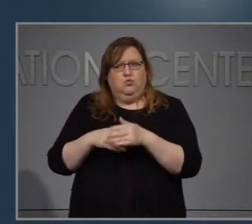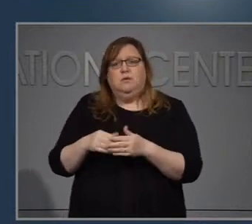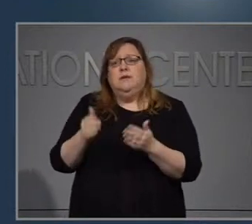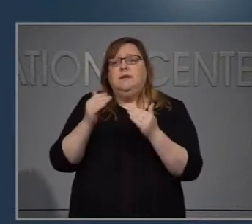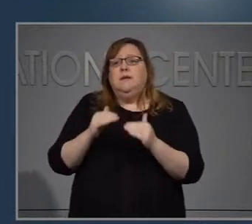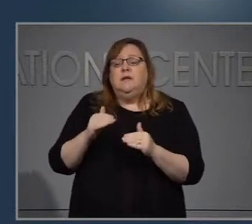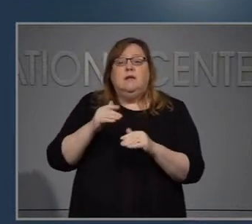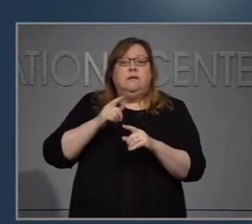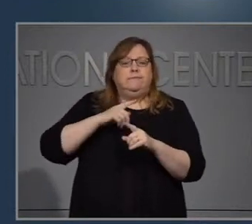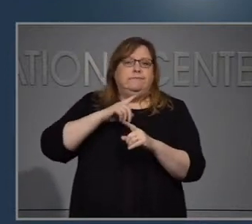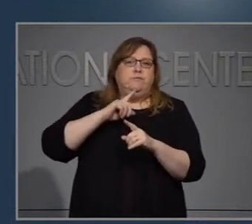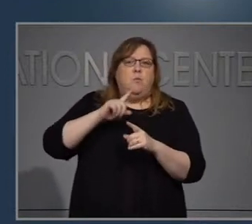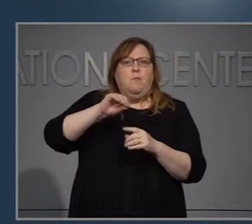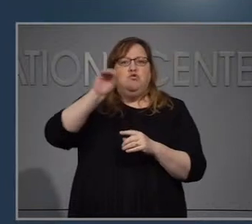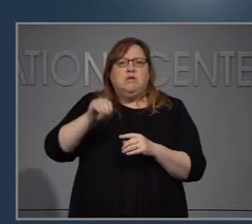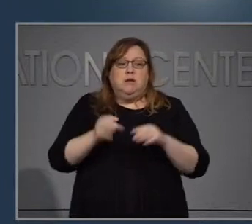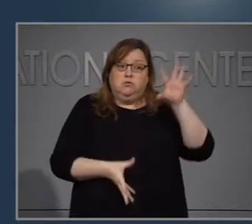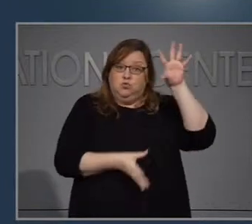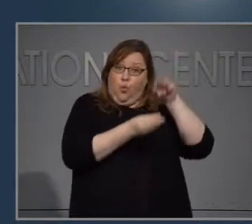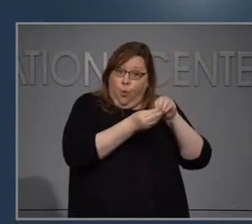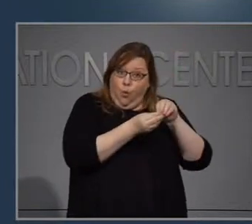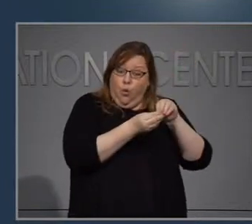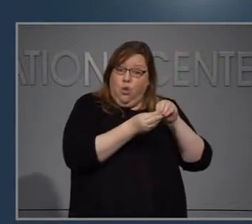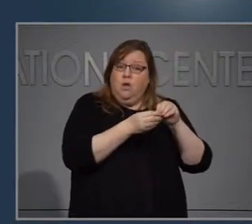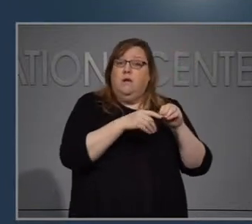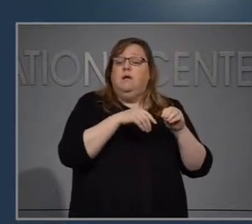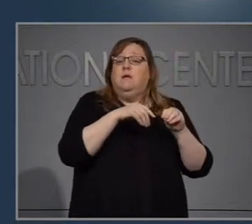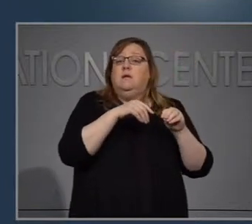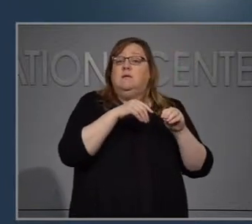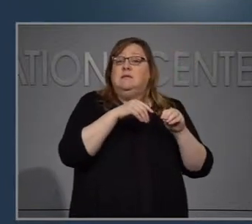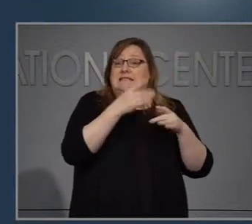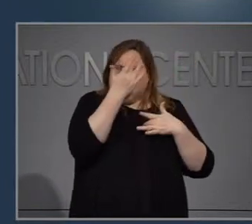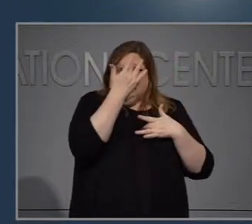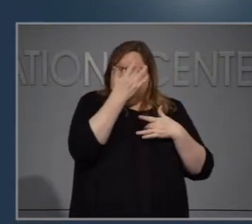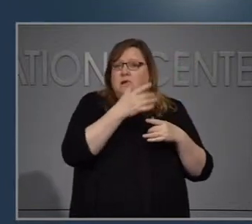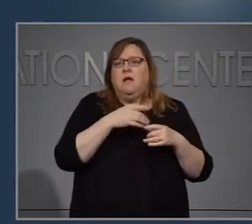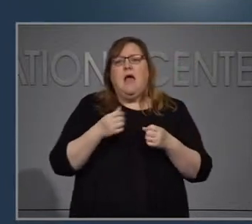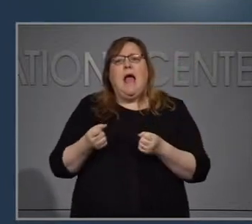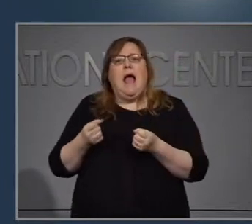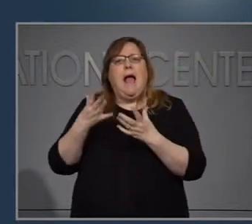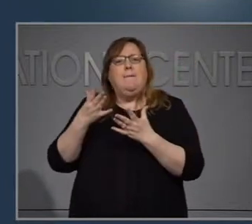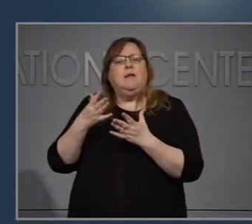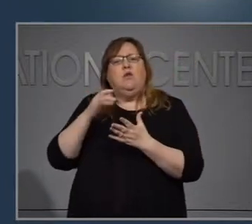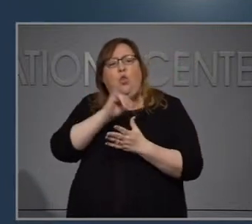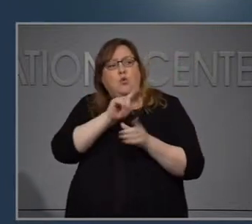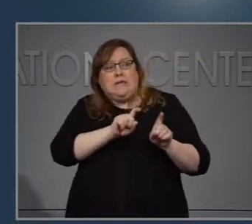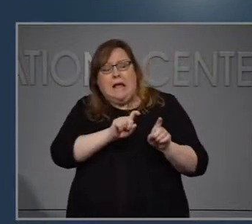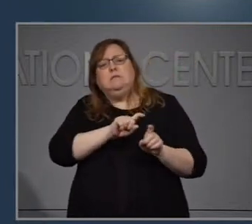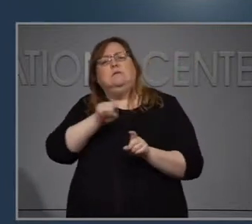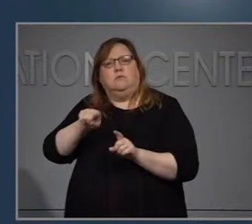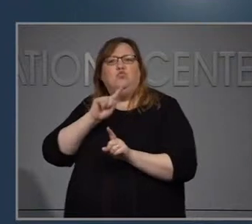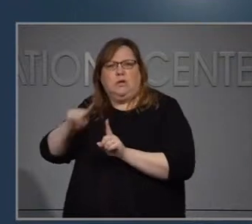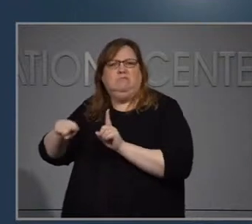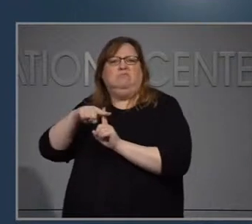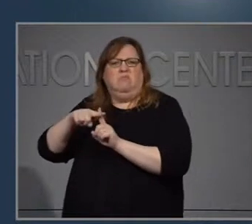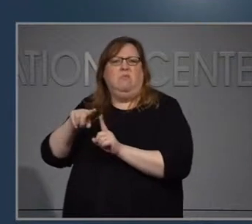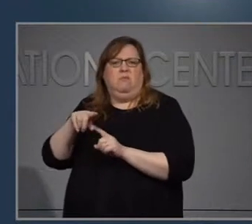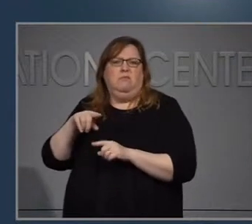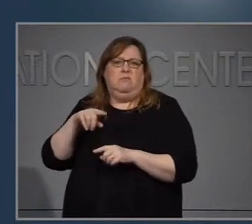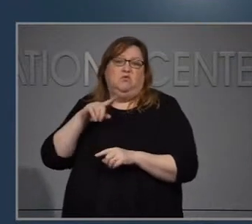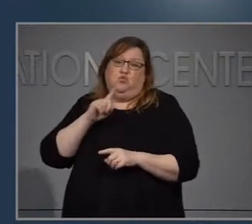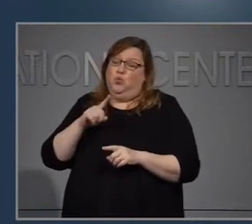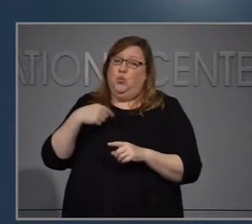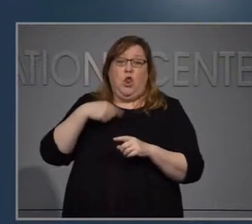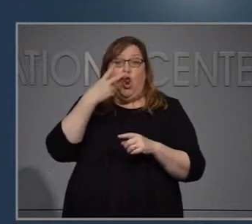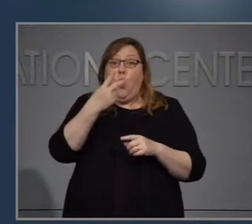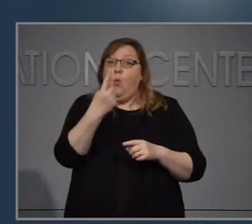one metric in isolation, because they each tell a unique piece of the story, and each of them have limitations.